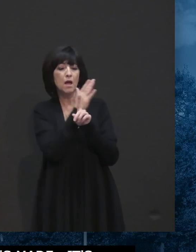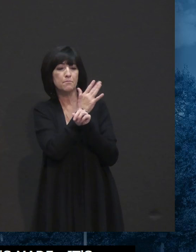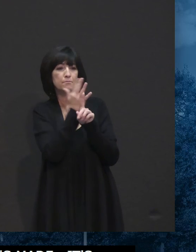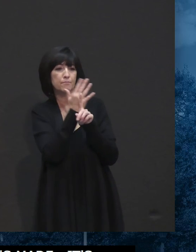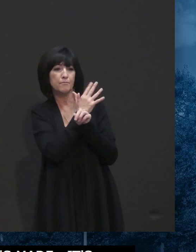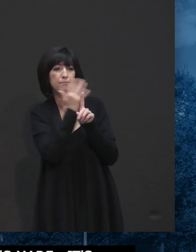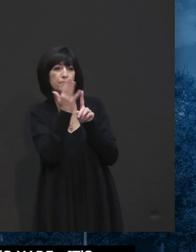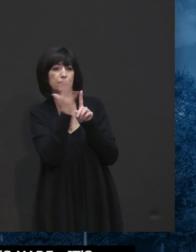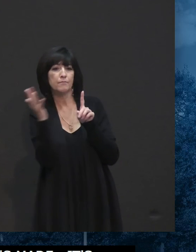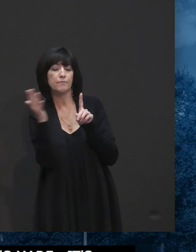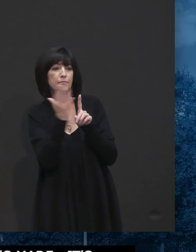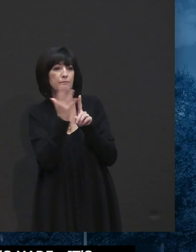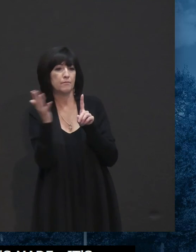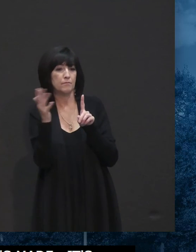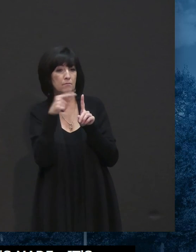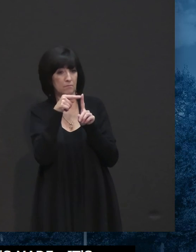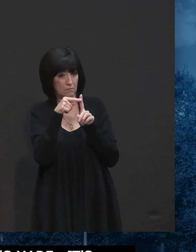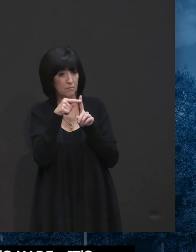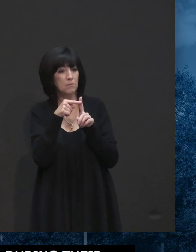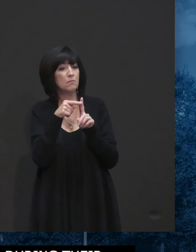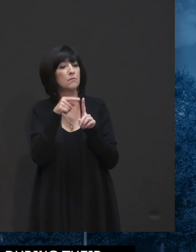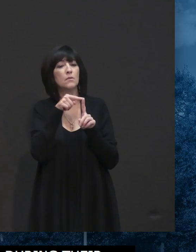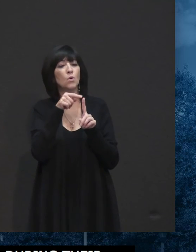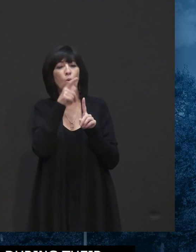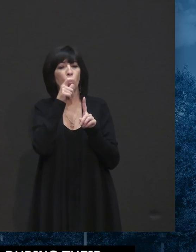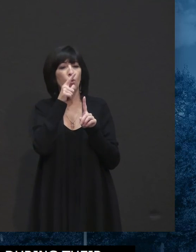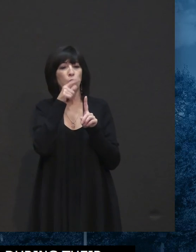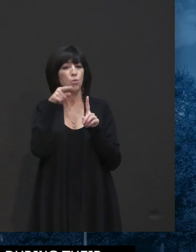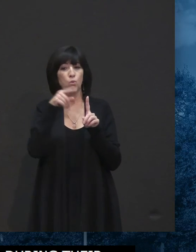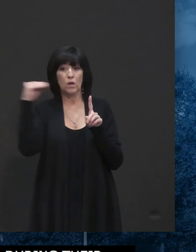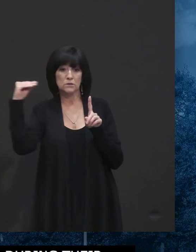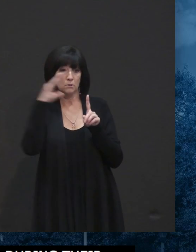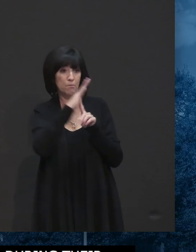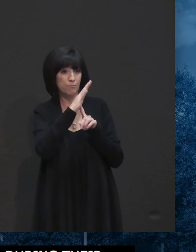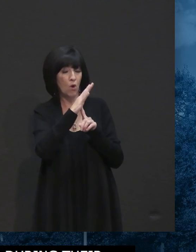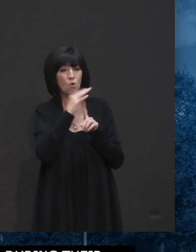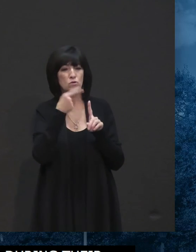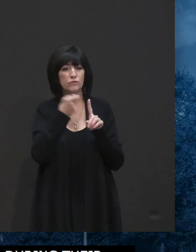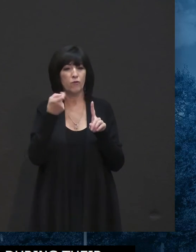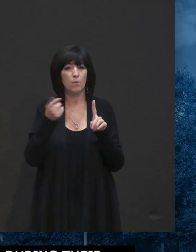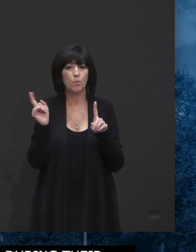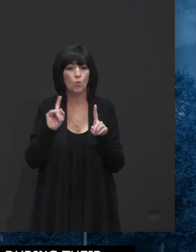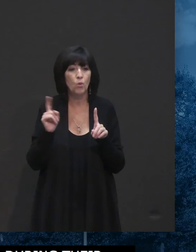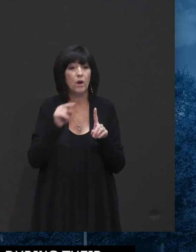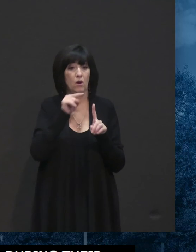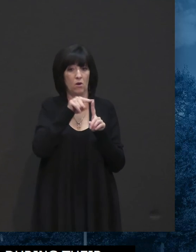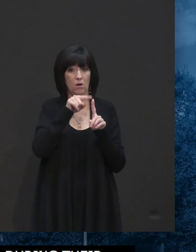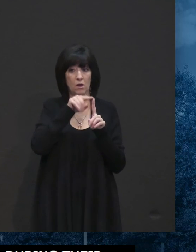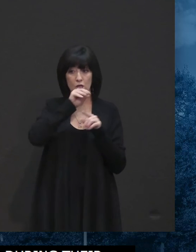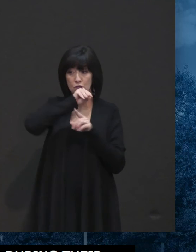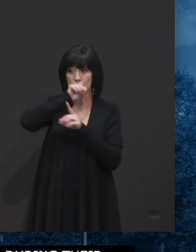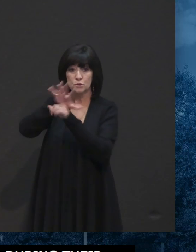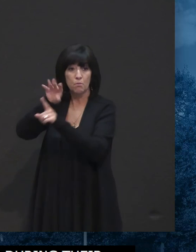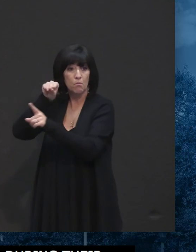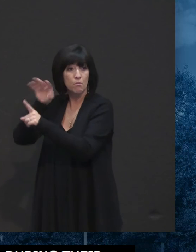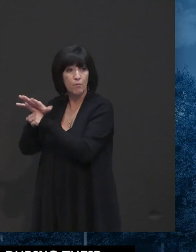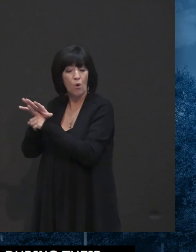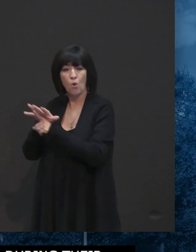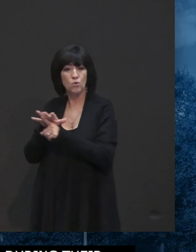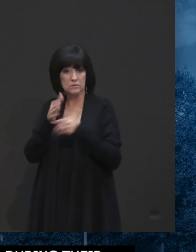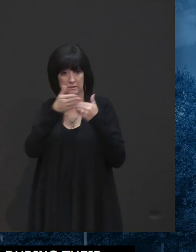their diagnosis, who were they exposed to? Who did they have close contact with, less than 6 feet,